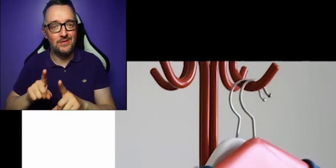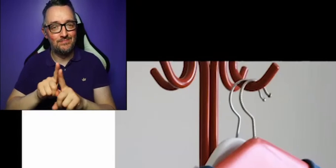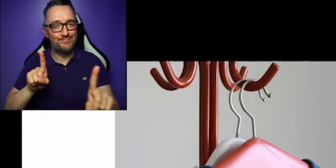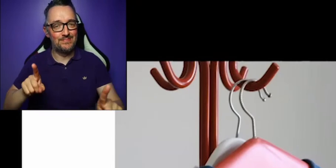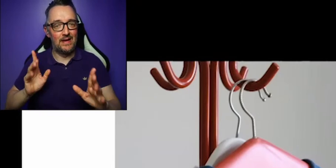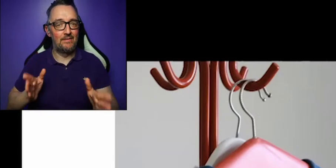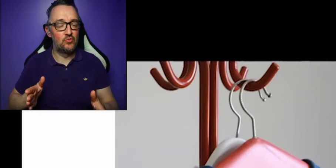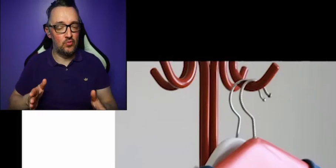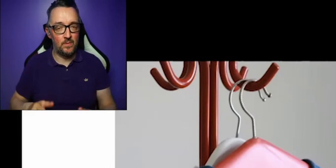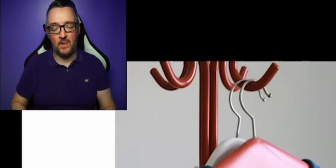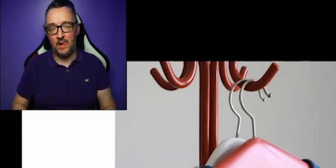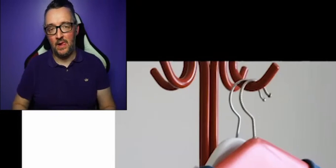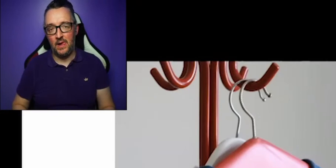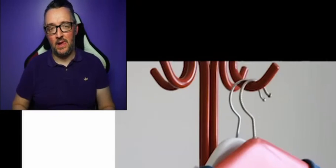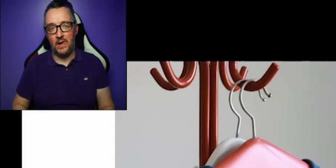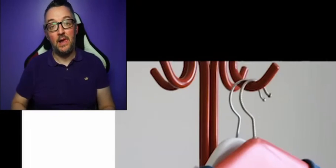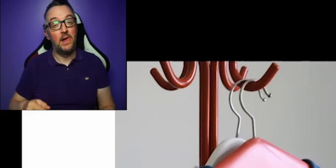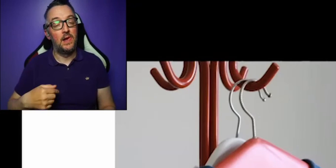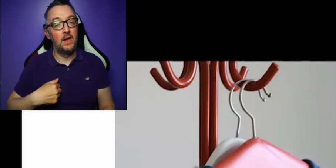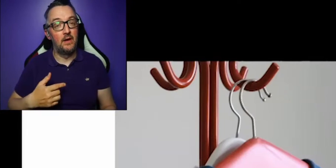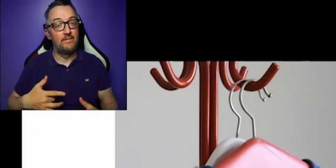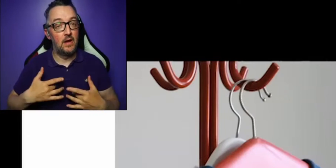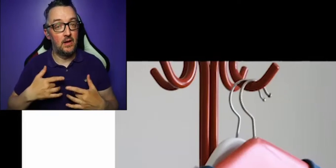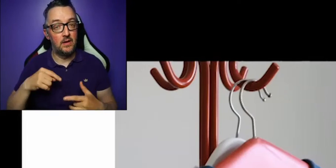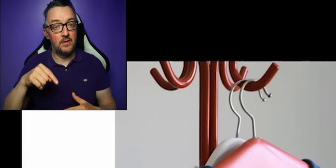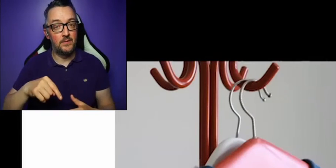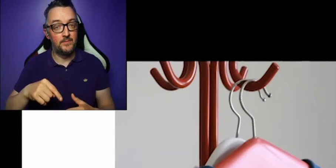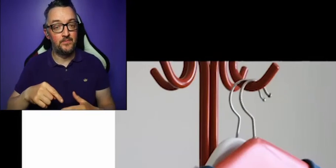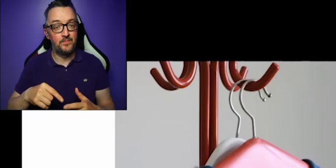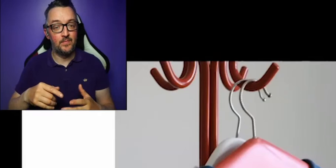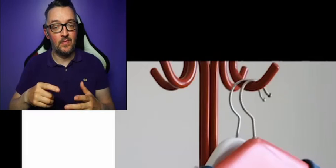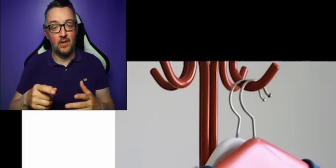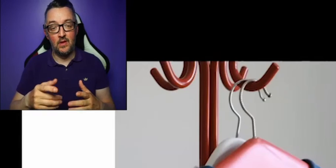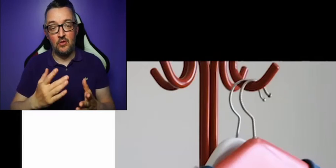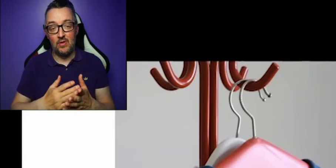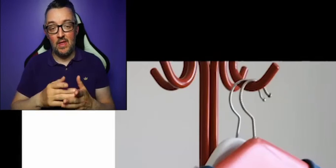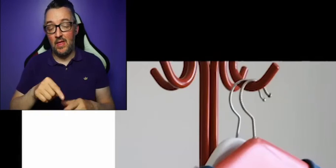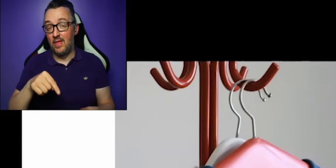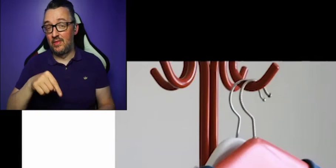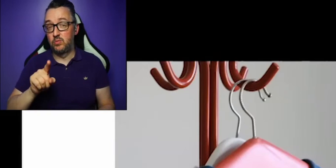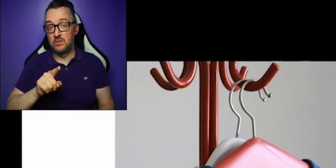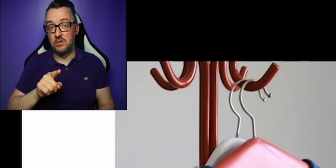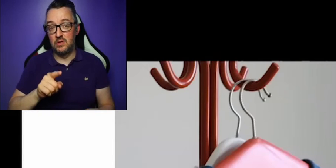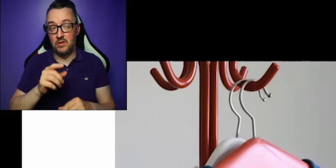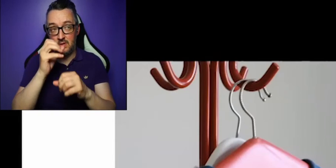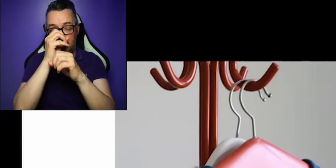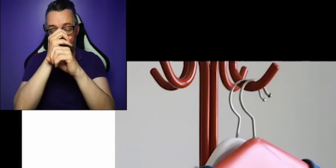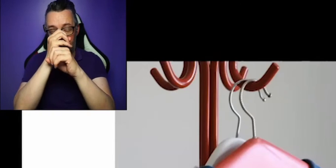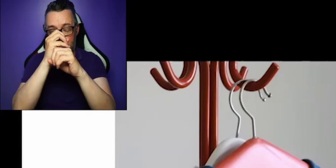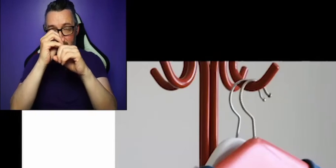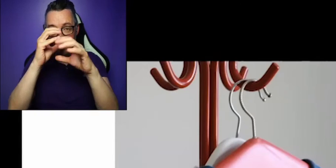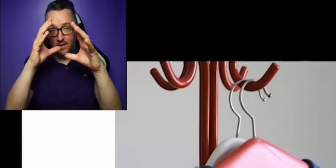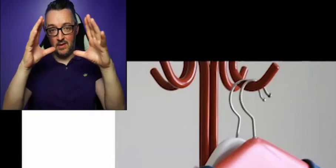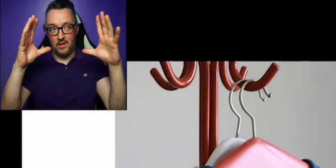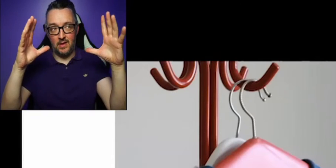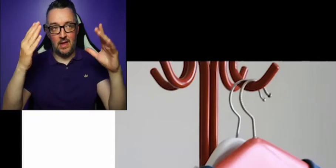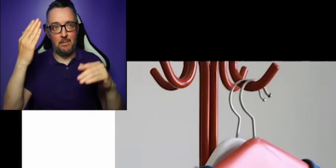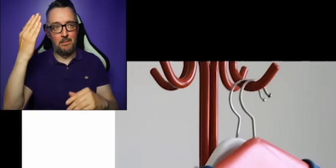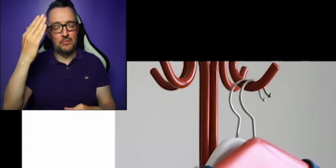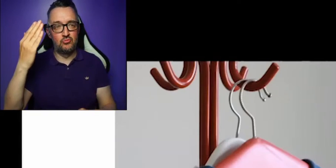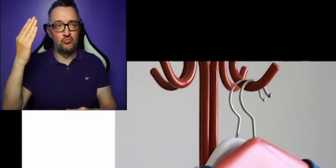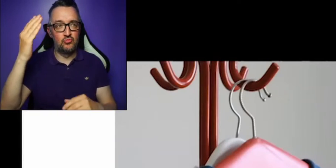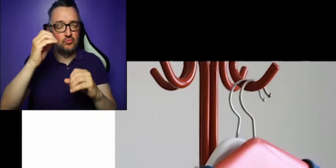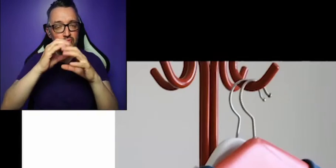and I think what is important for me really is that all of this really is a leap of imagination, and it's the imagination that counts. So the